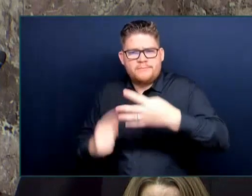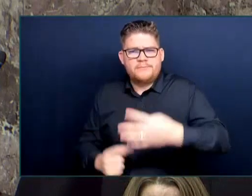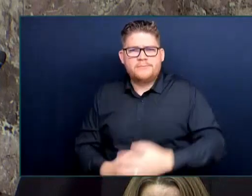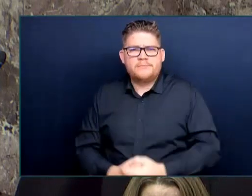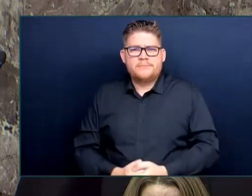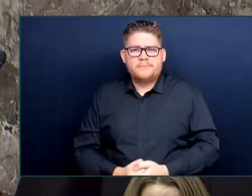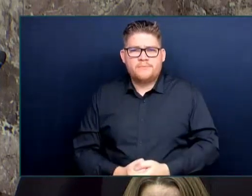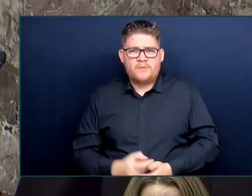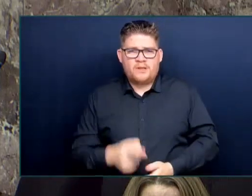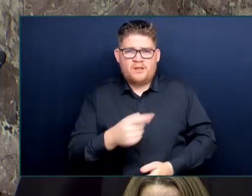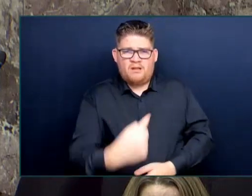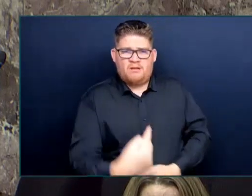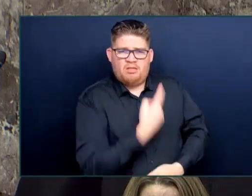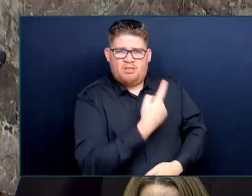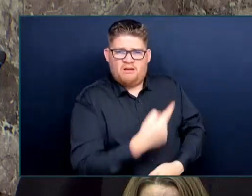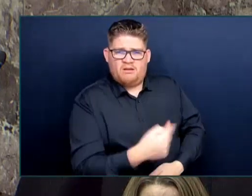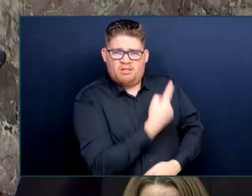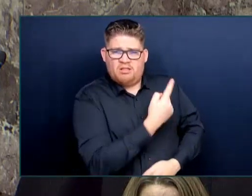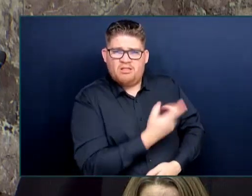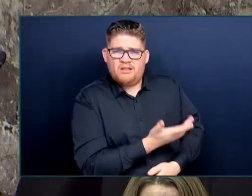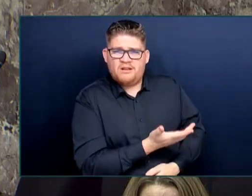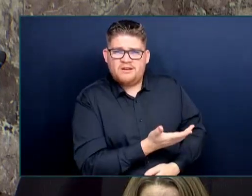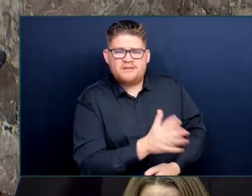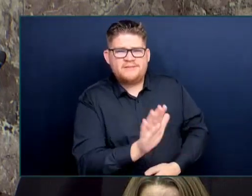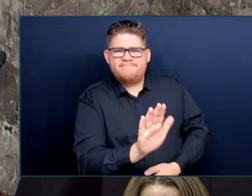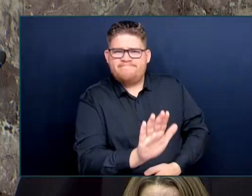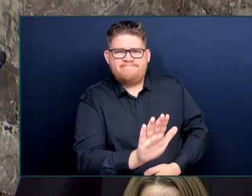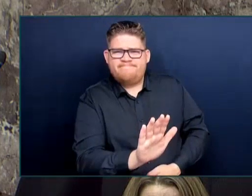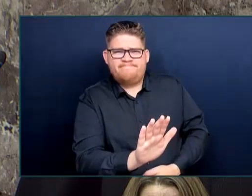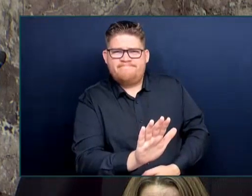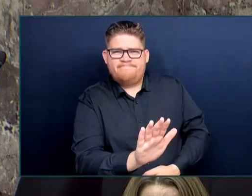attempt to juxtapose those issues is